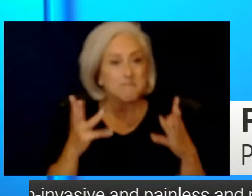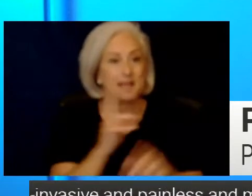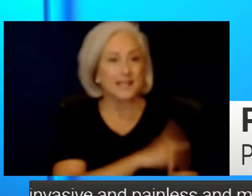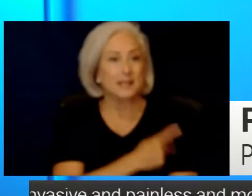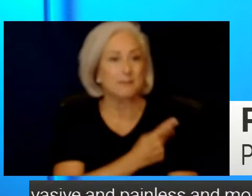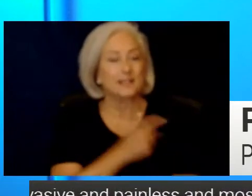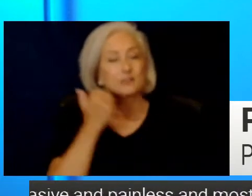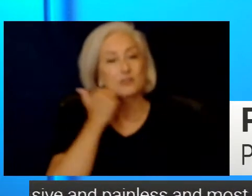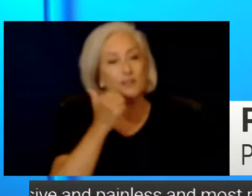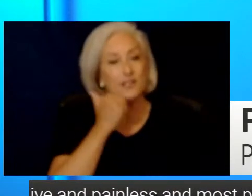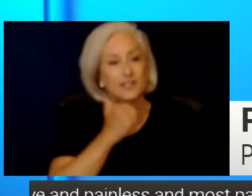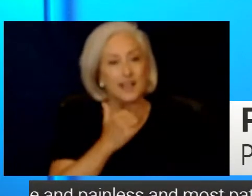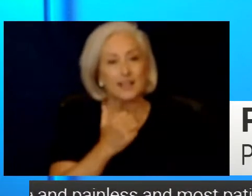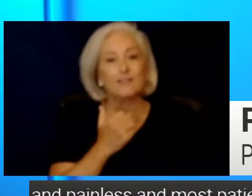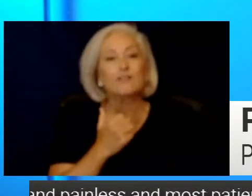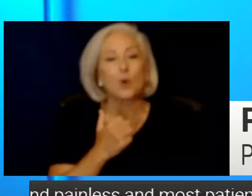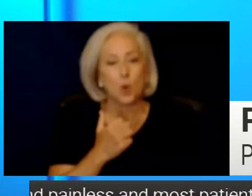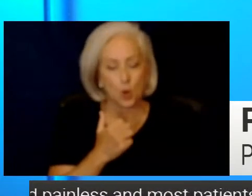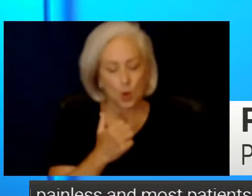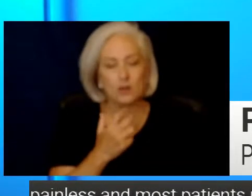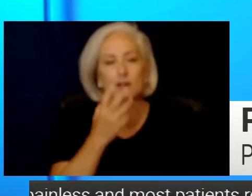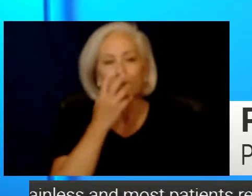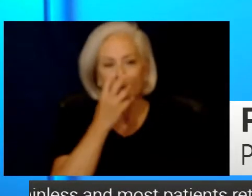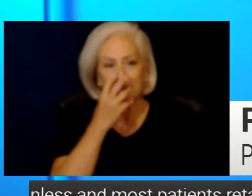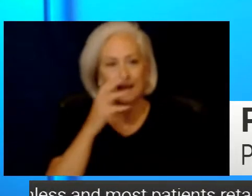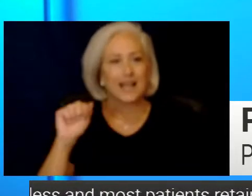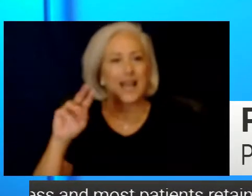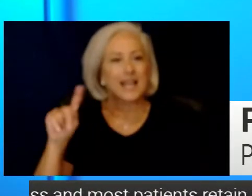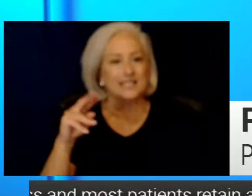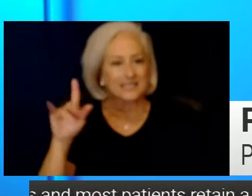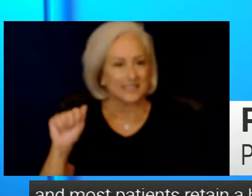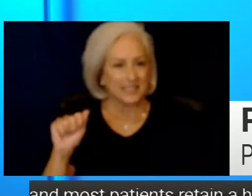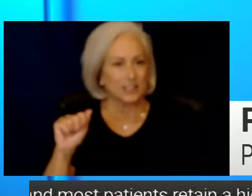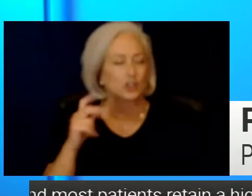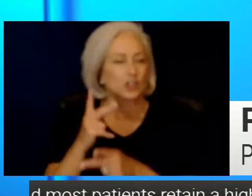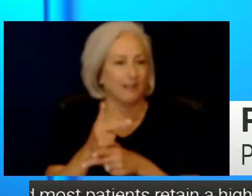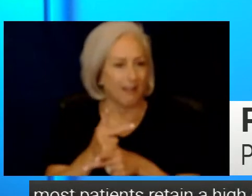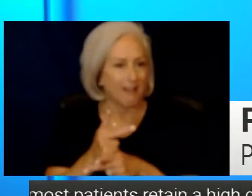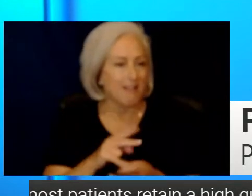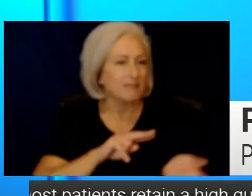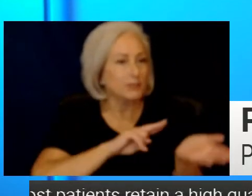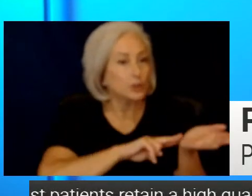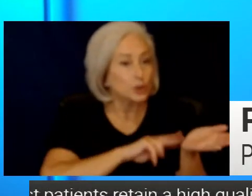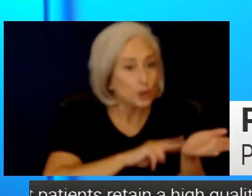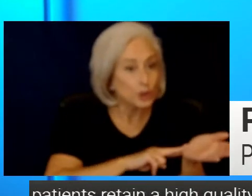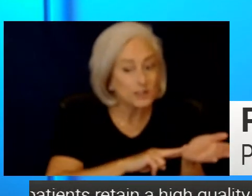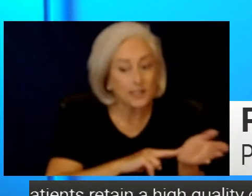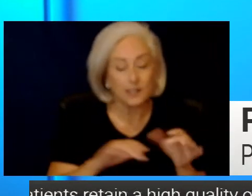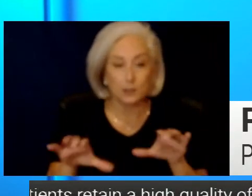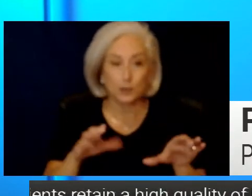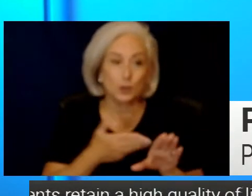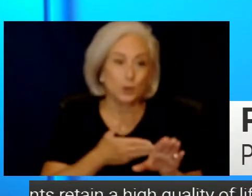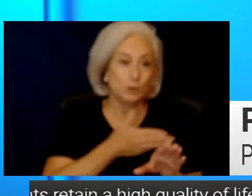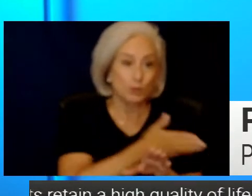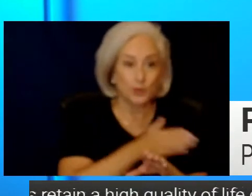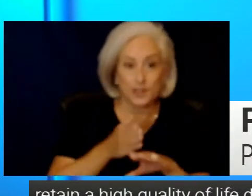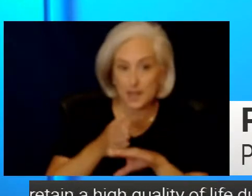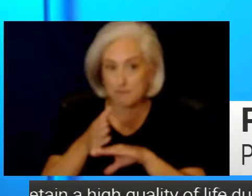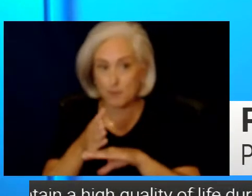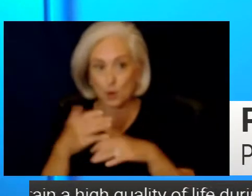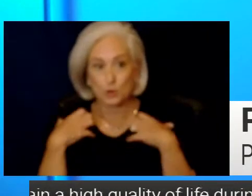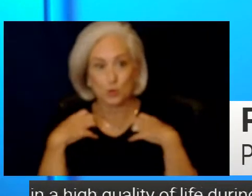our entire anesthesia care team and all of our nursing team that are doing pre and post recovery of those patients, that, you know,